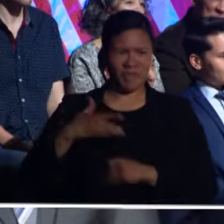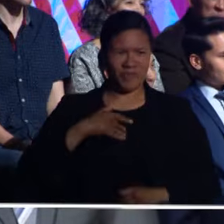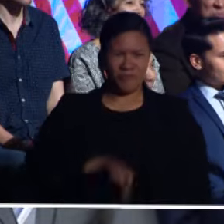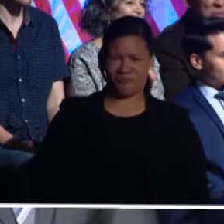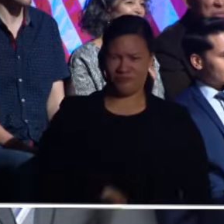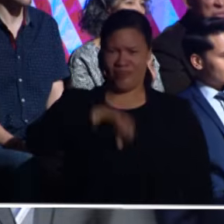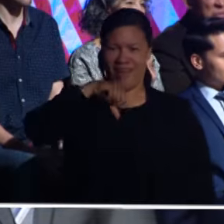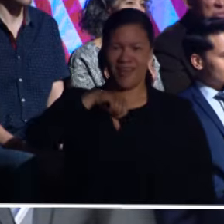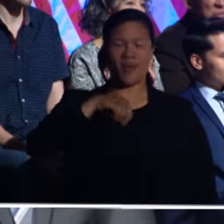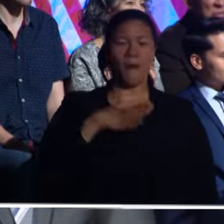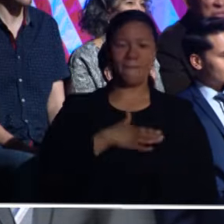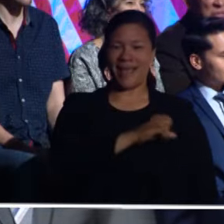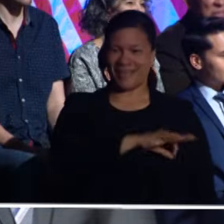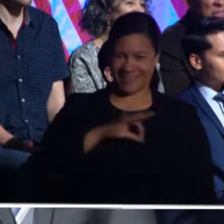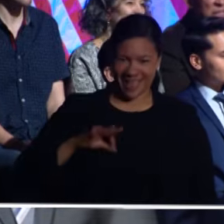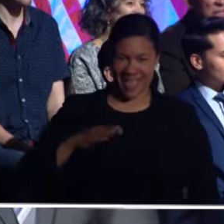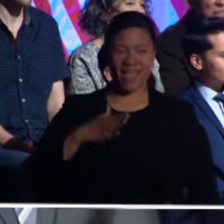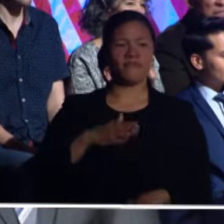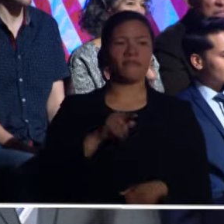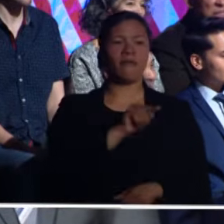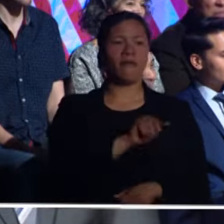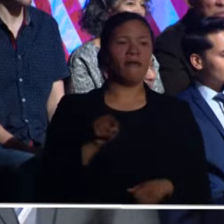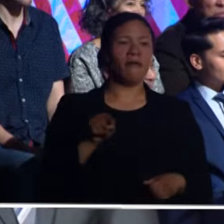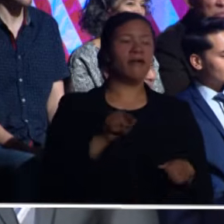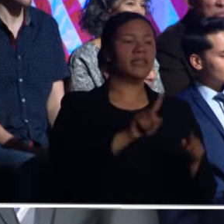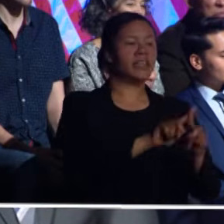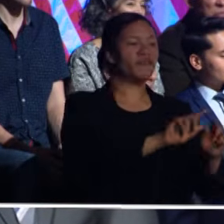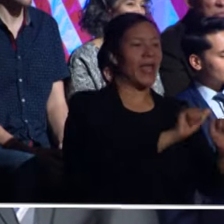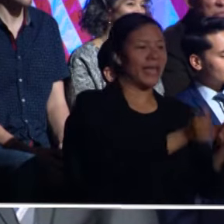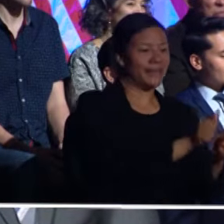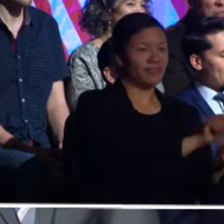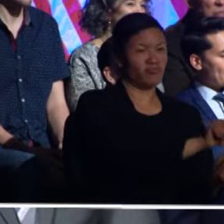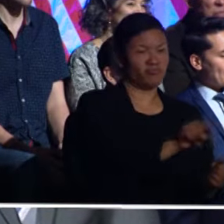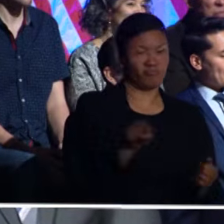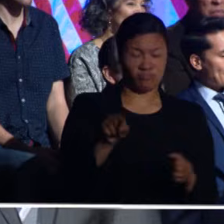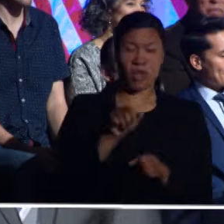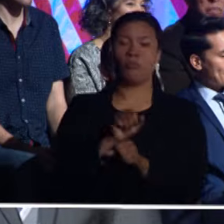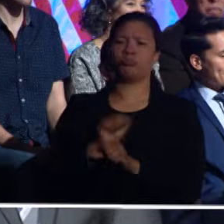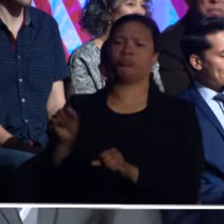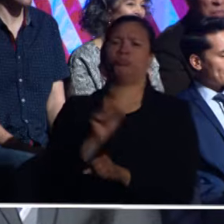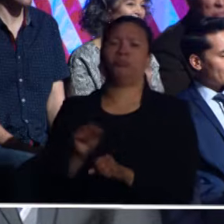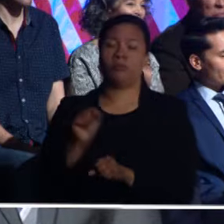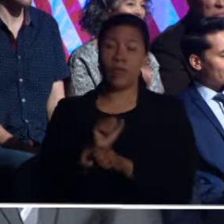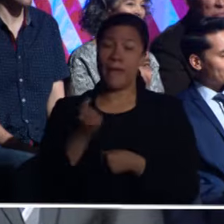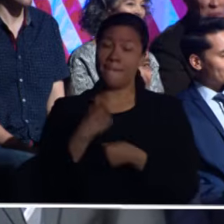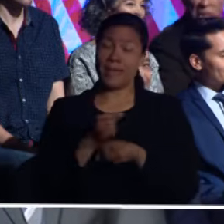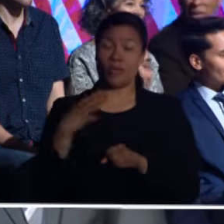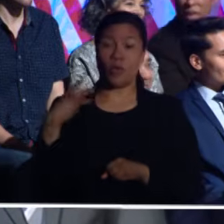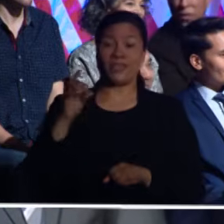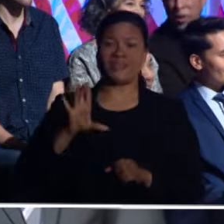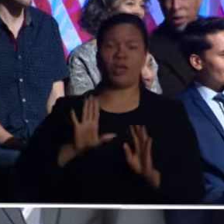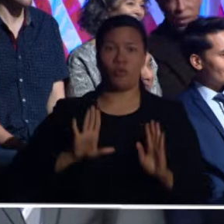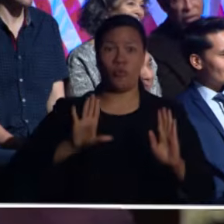my staff and the agencies who work hard to make DC a wonderful place to live,